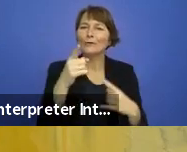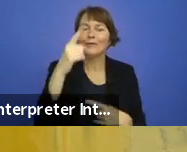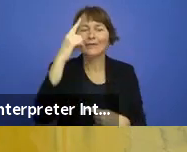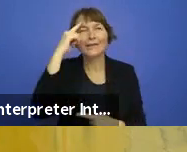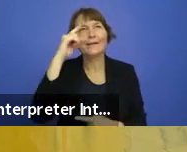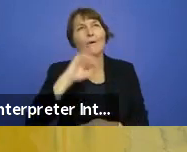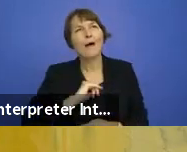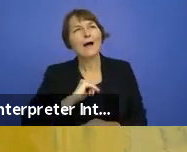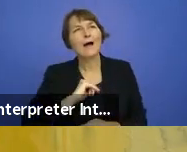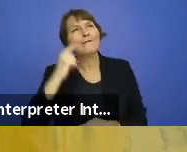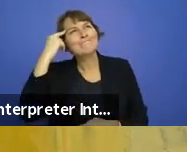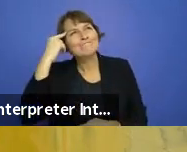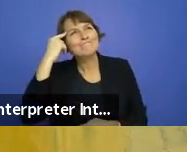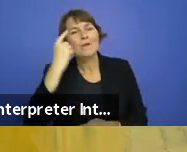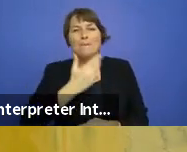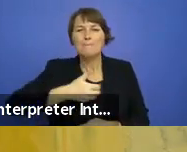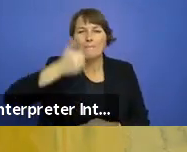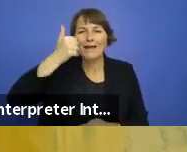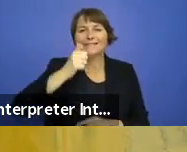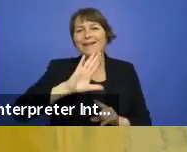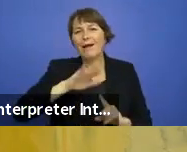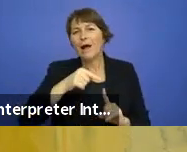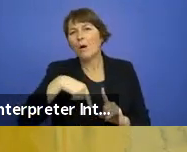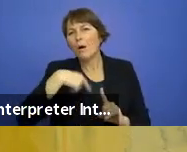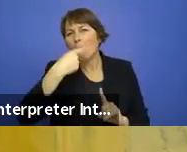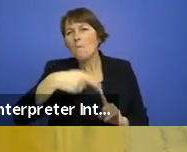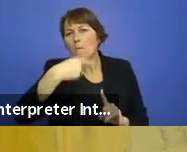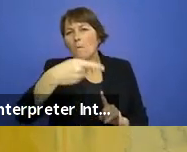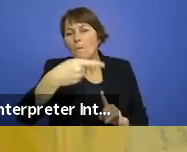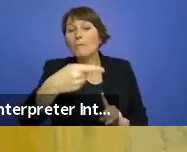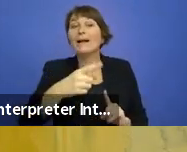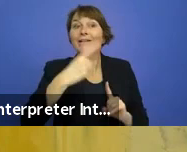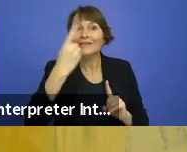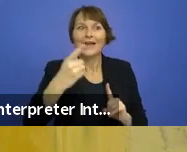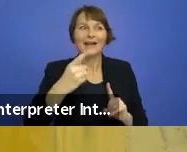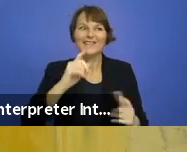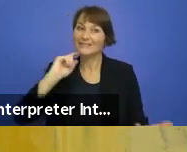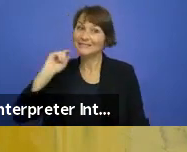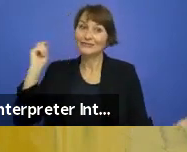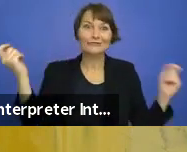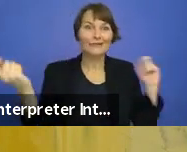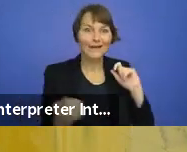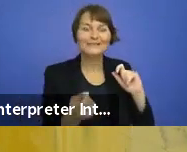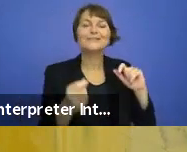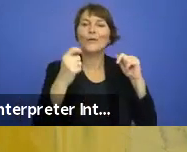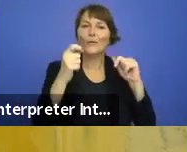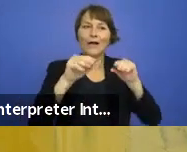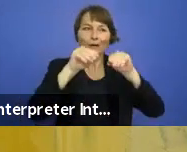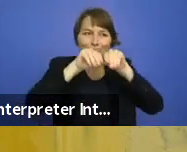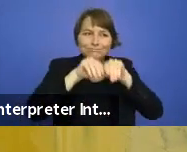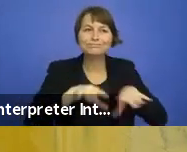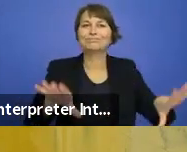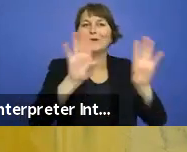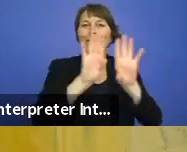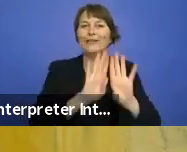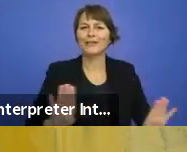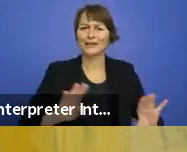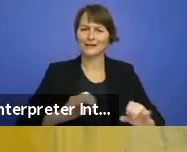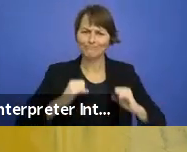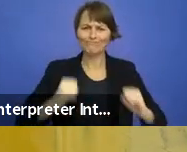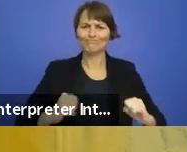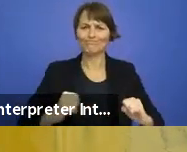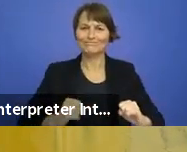und wie Theater danach wieder vollkommen mit Energie durchstarten kann. Ich wünsche Ihnen gute